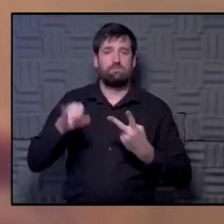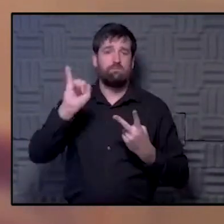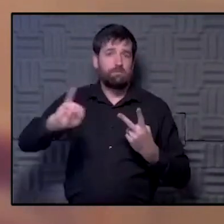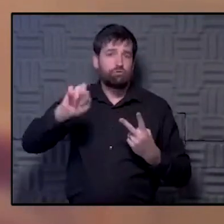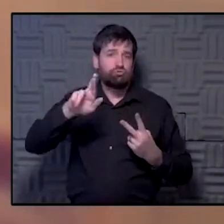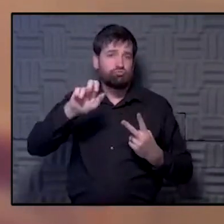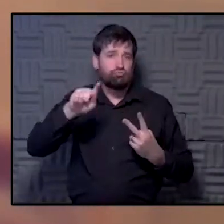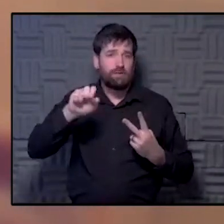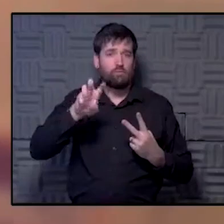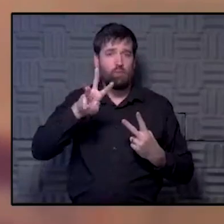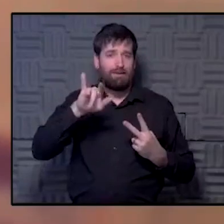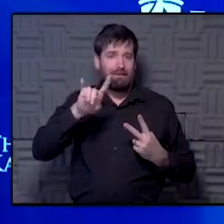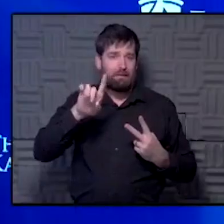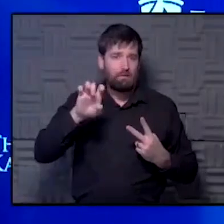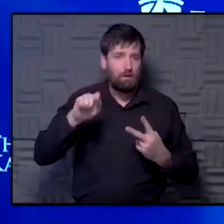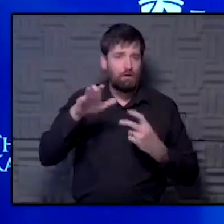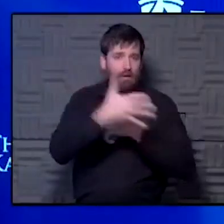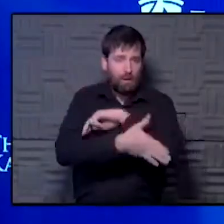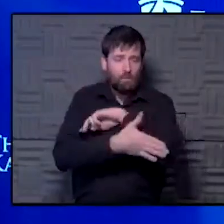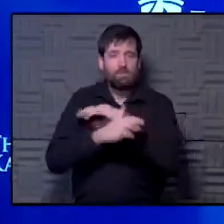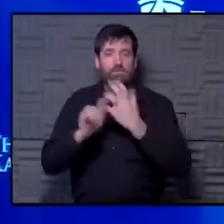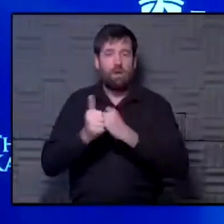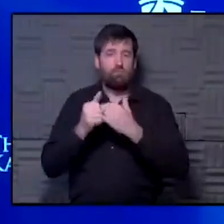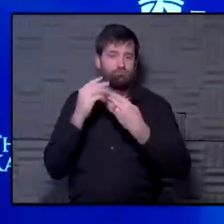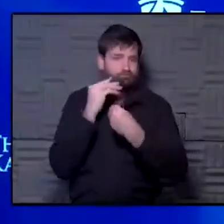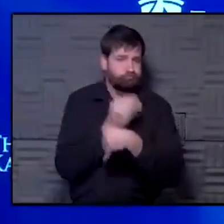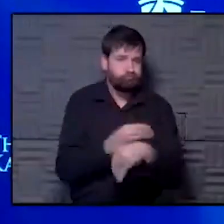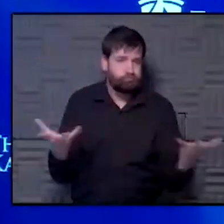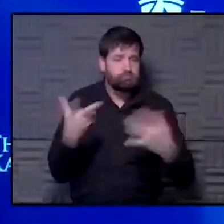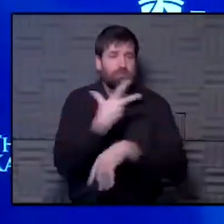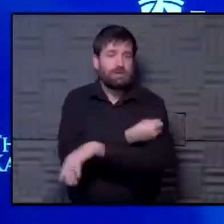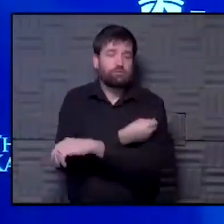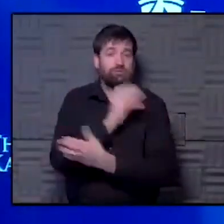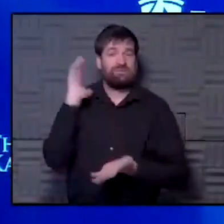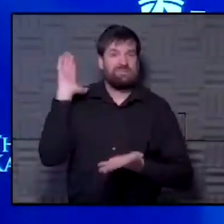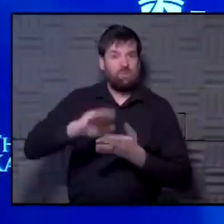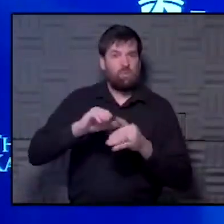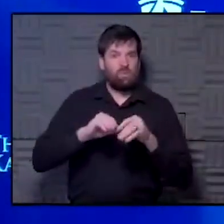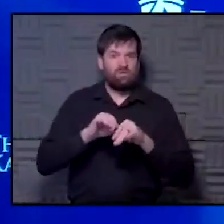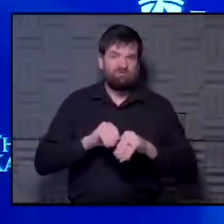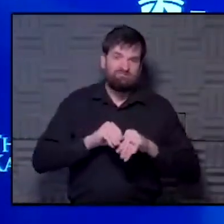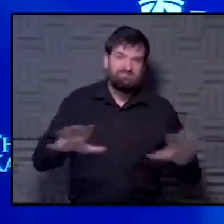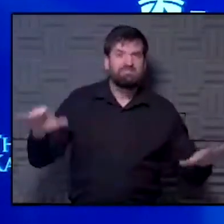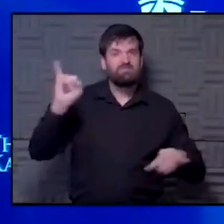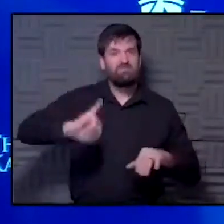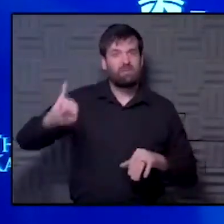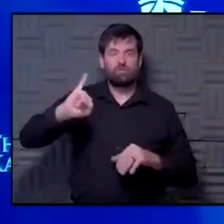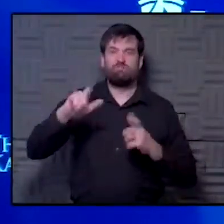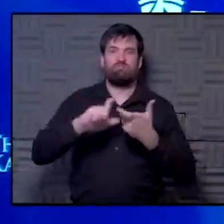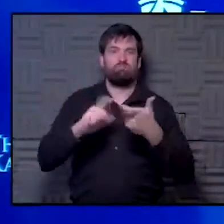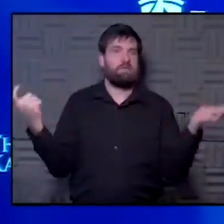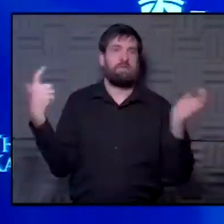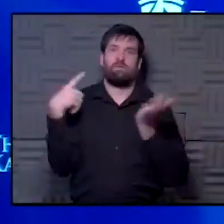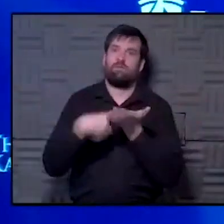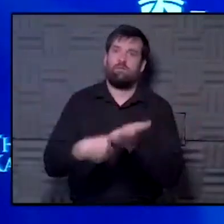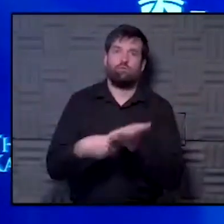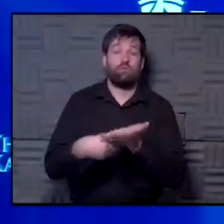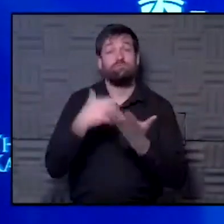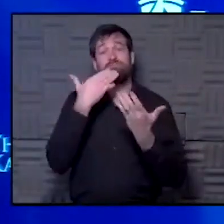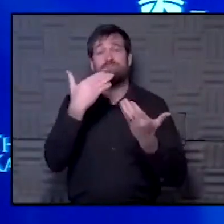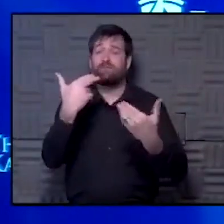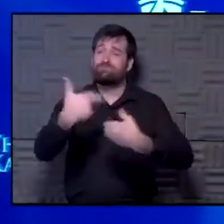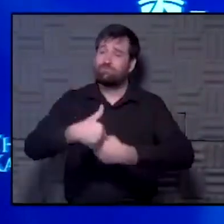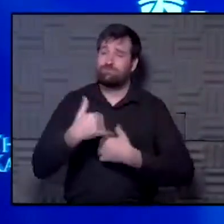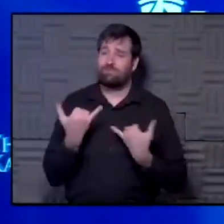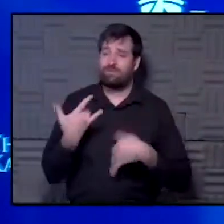rate in Wyandotte County, how we get vaccines into arms, how to slow the infection rate down. So that's a big conversation. Thanks for being with us.